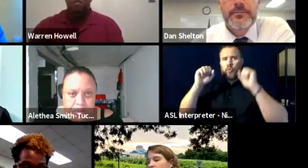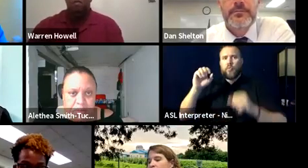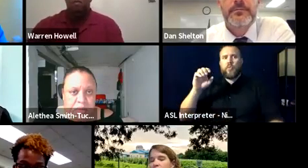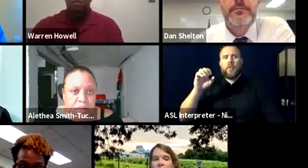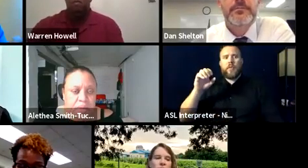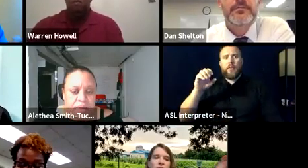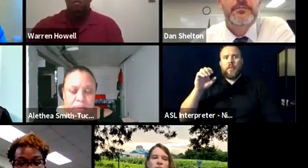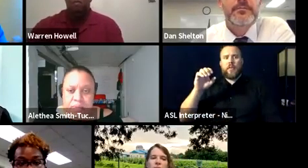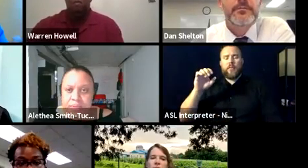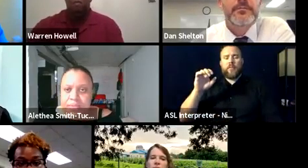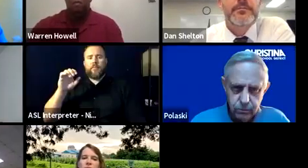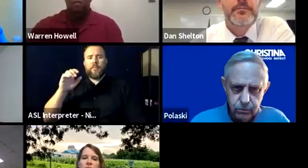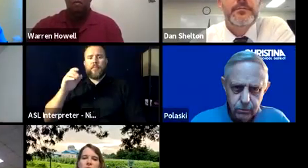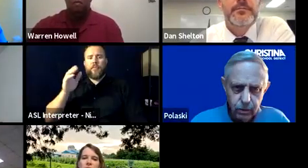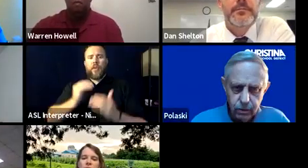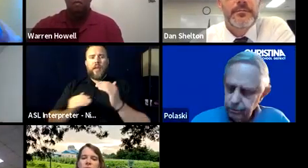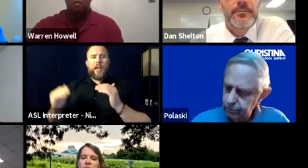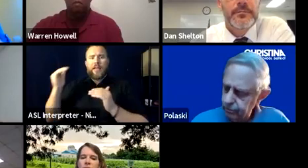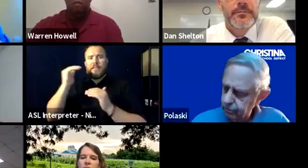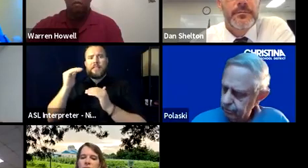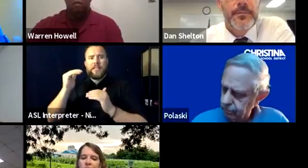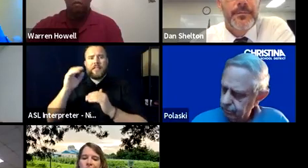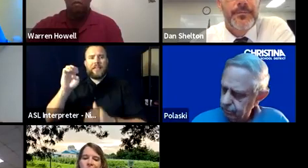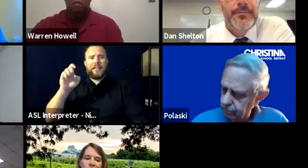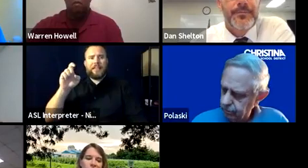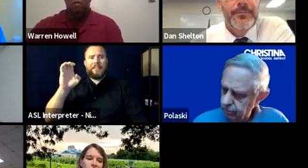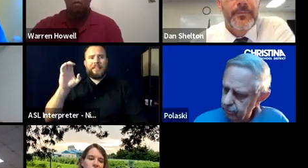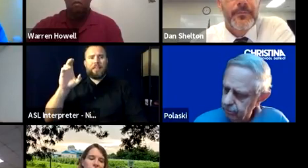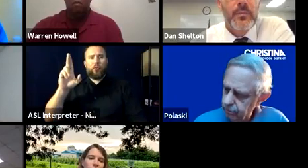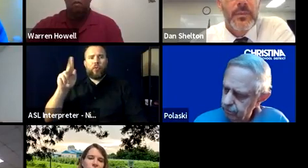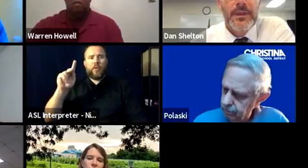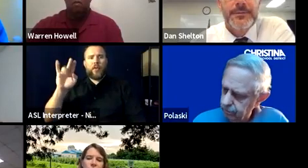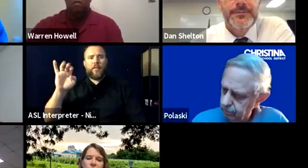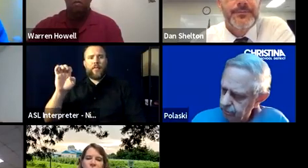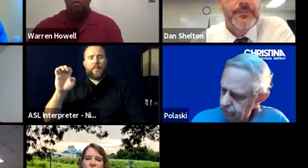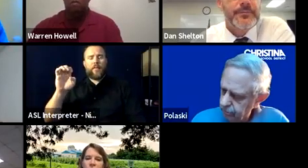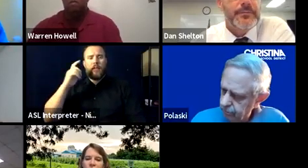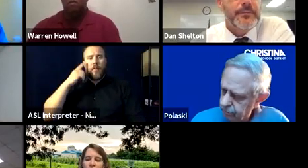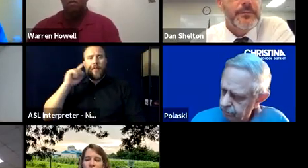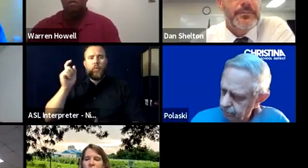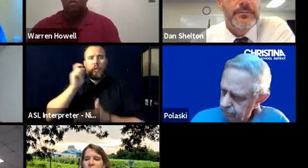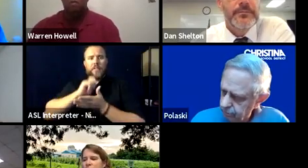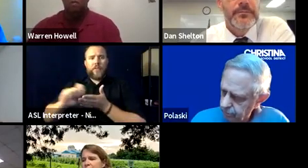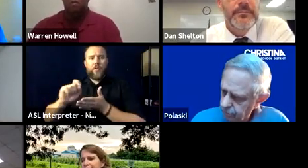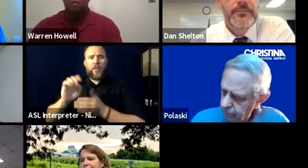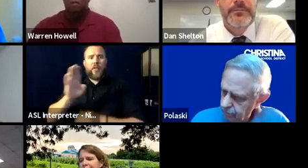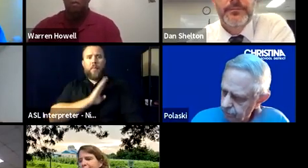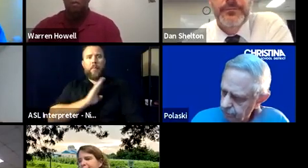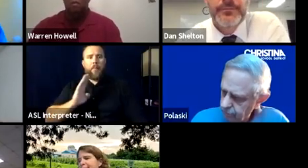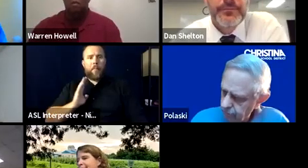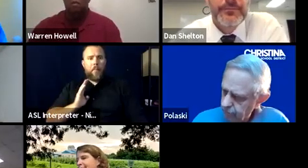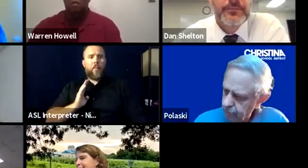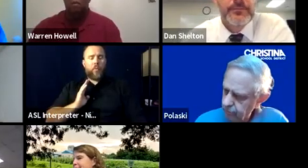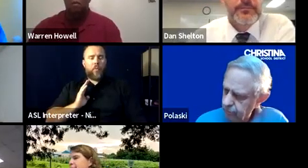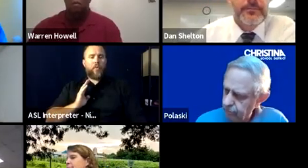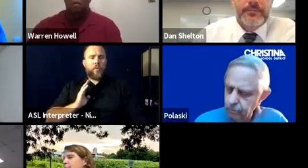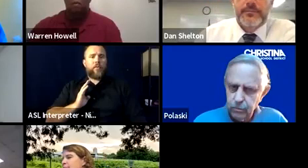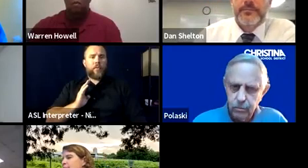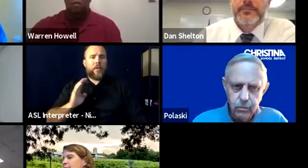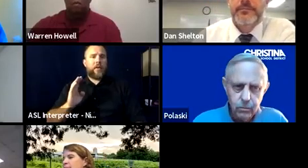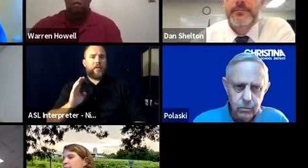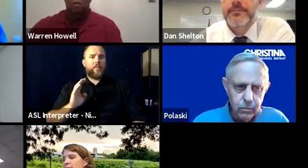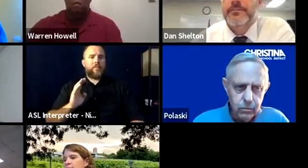Education. This is Claire O'Neill. I second the motion. Okay, it has been moved and seconded that we approve Dr. Dan Shelton as the